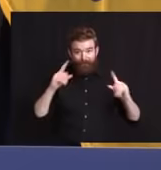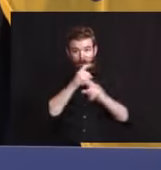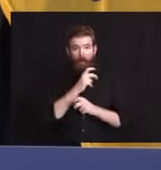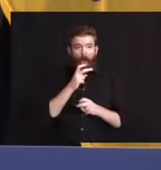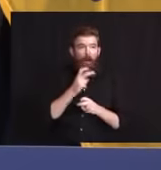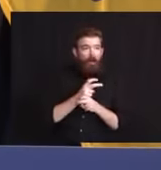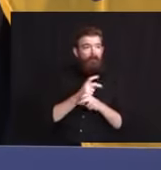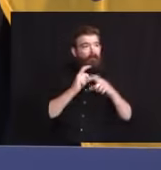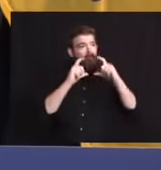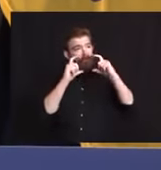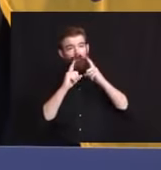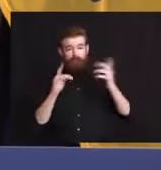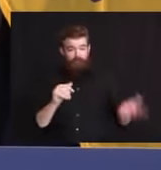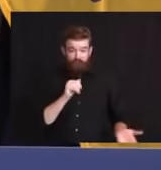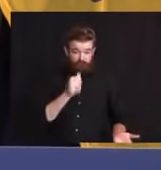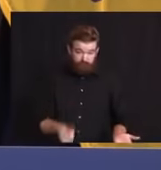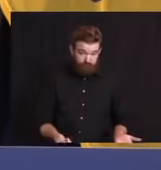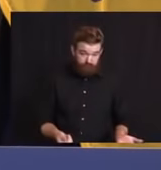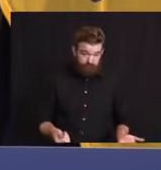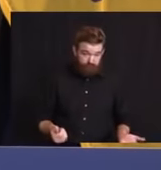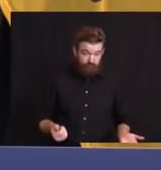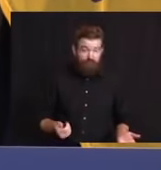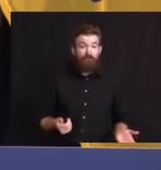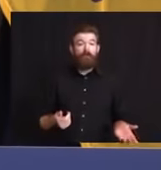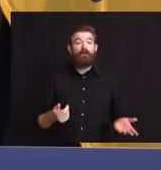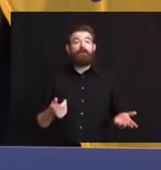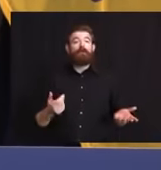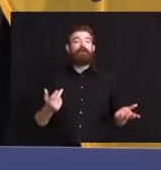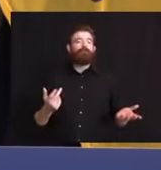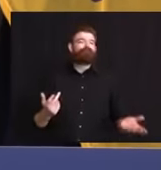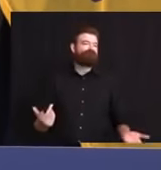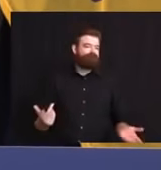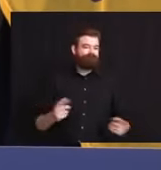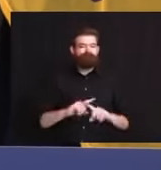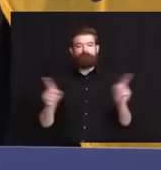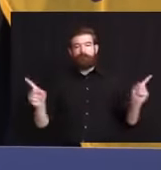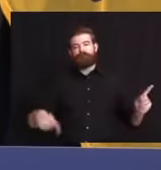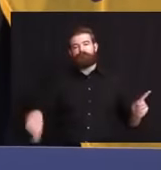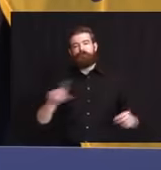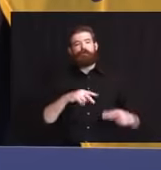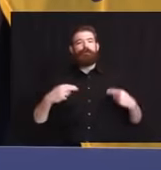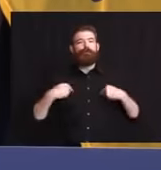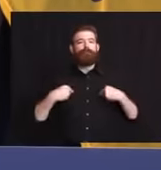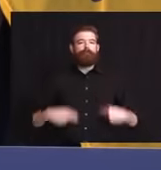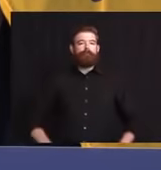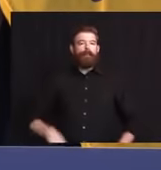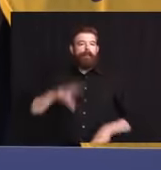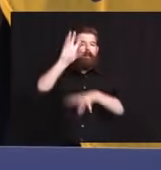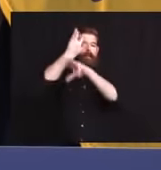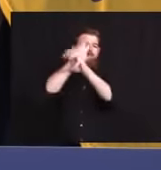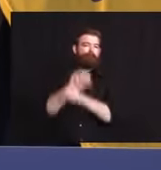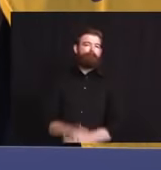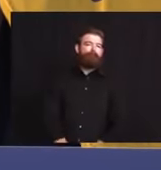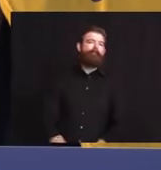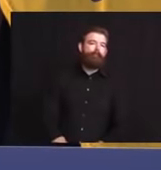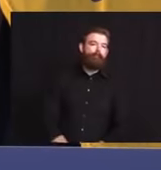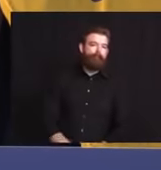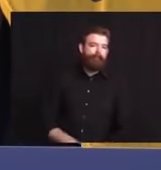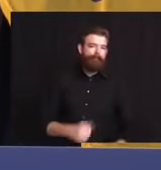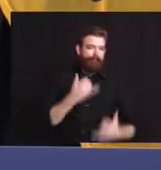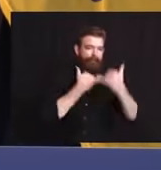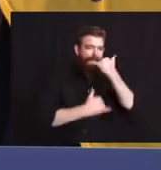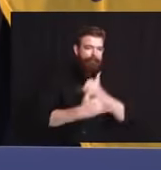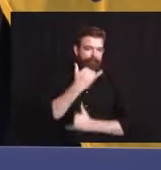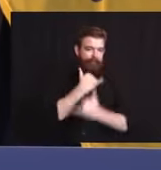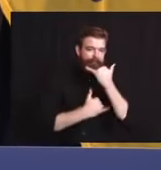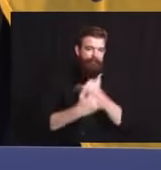part is the human nature element of it. Can we stay at it? Can we prove that not only did we get over the past 6+ months to a